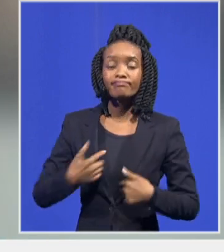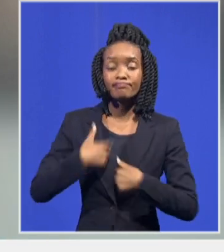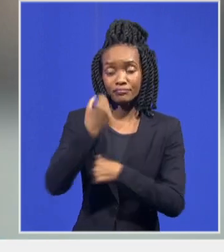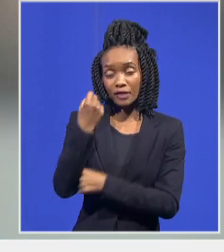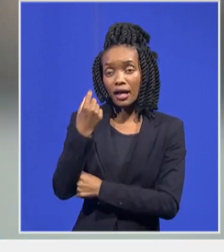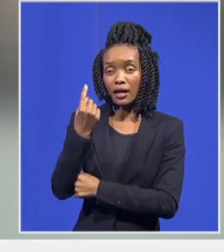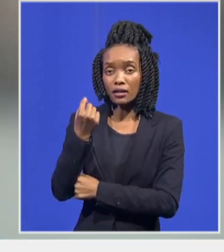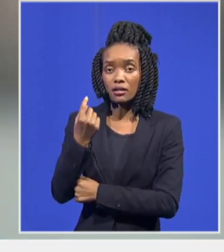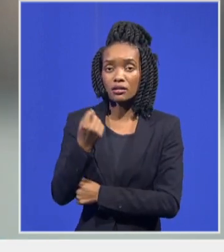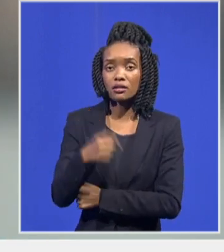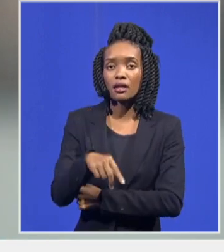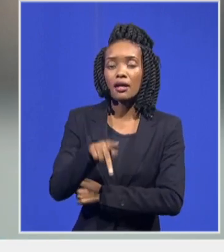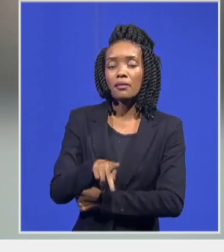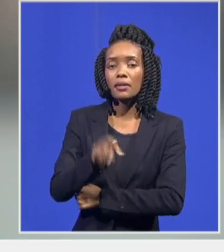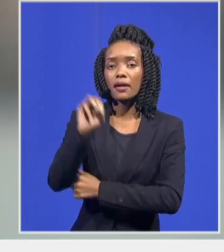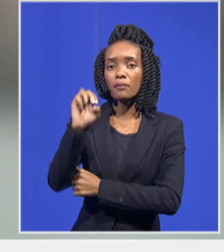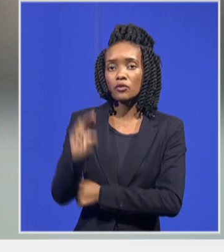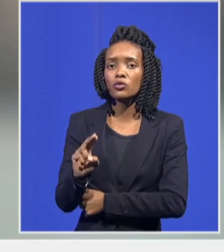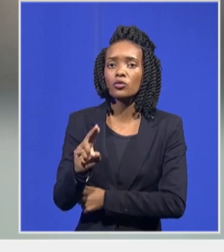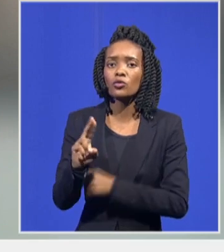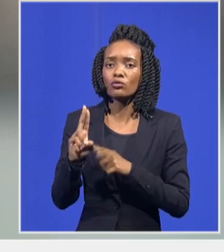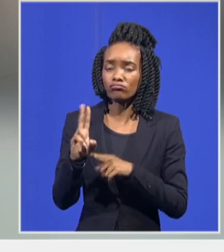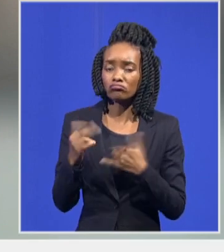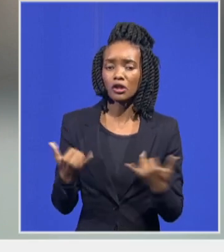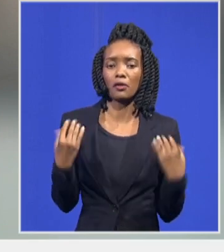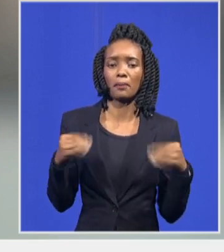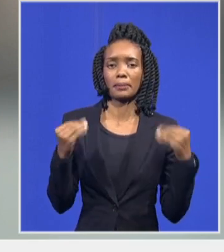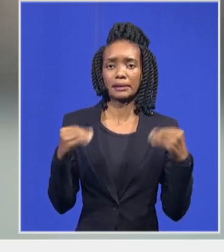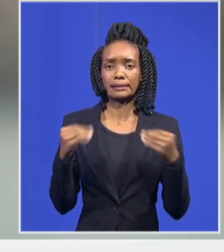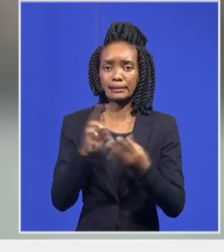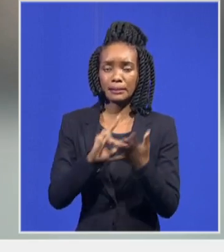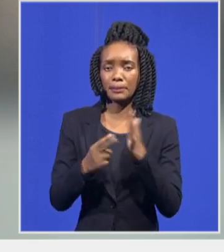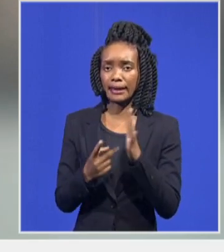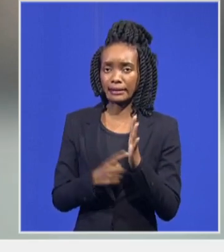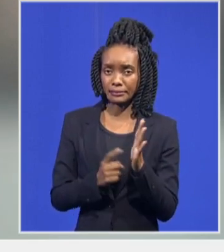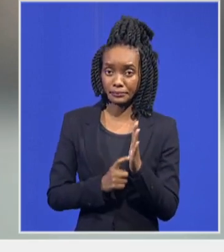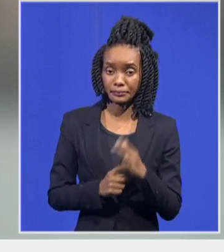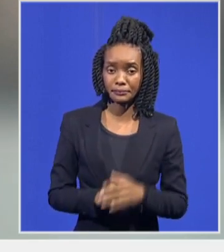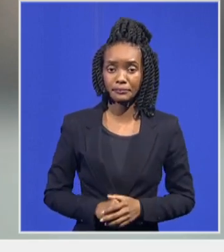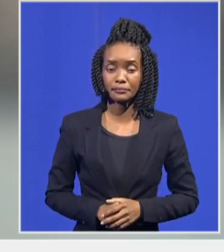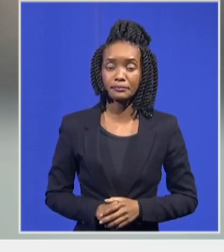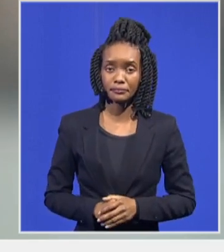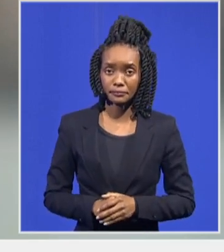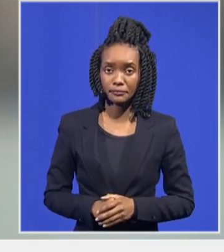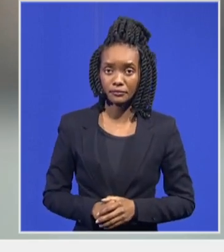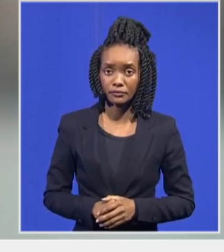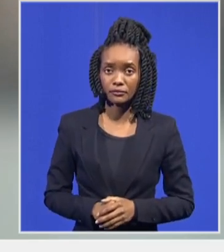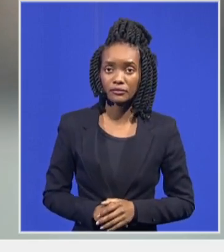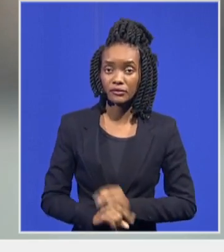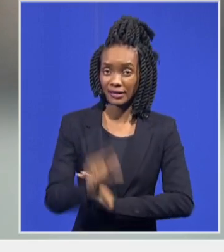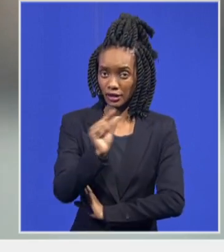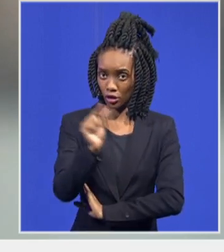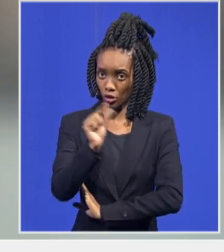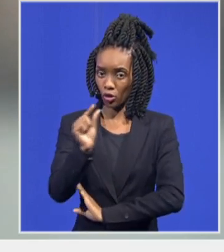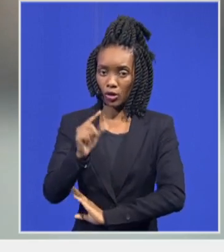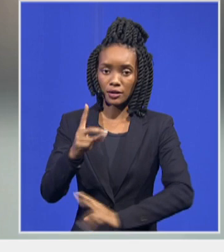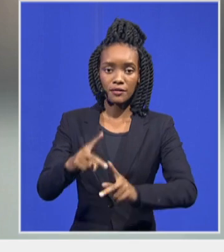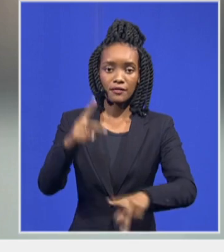the PMU is busy with that plan and it's close to finality.